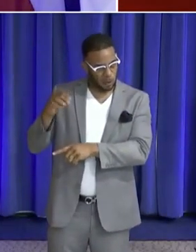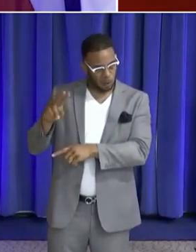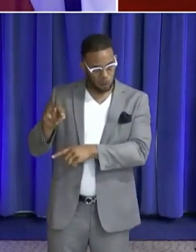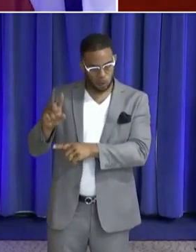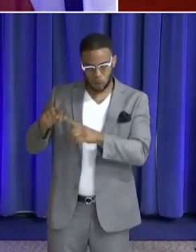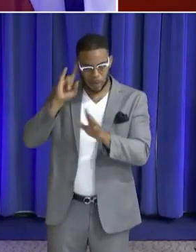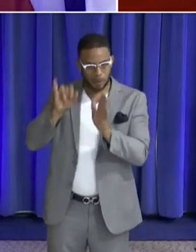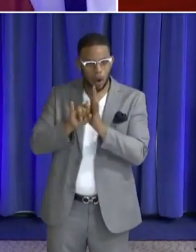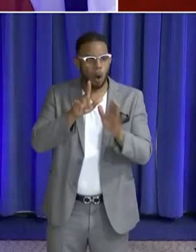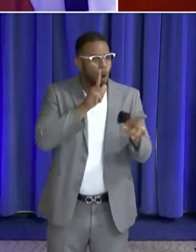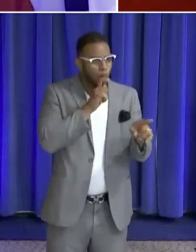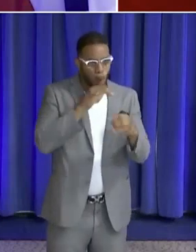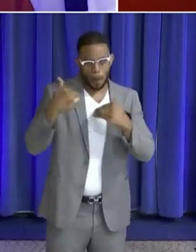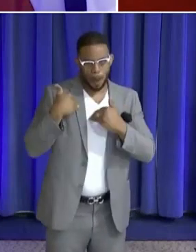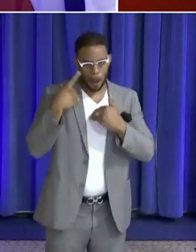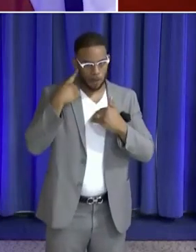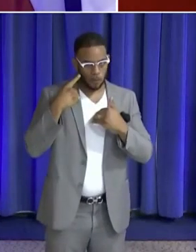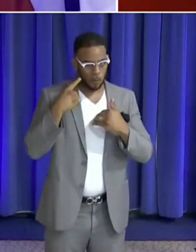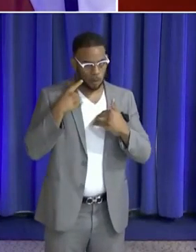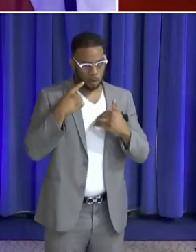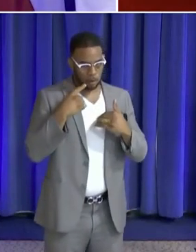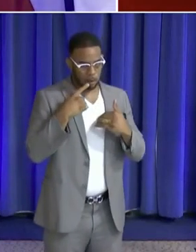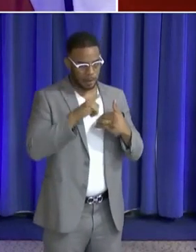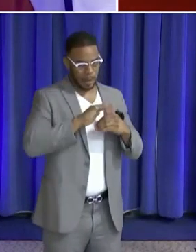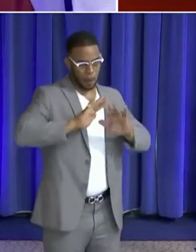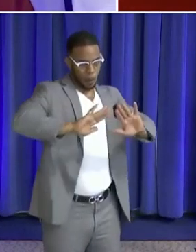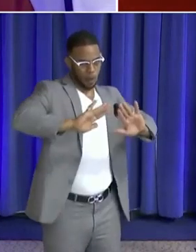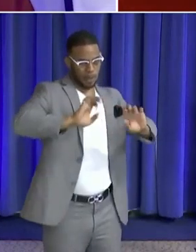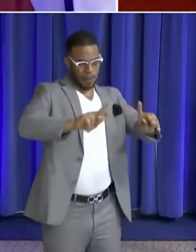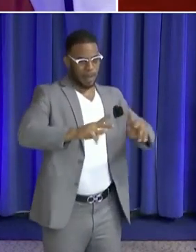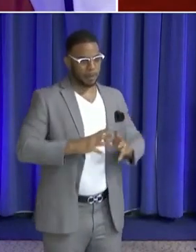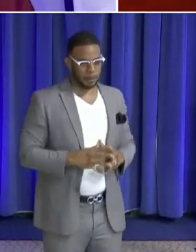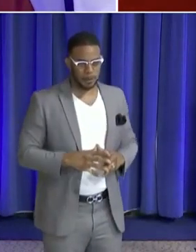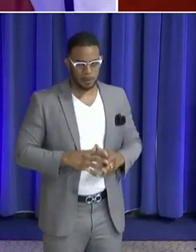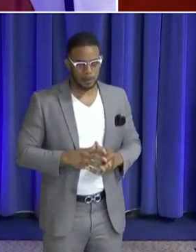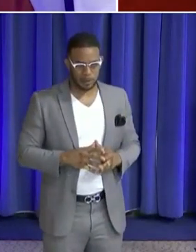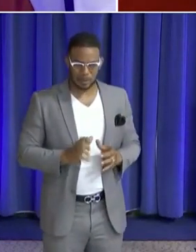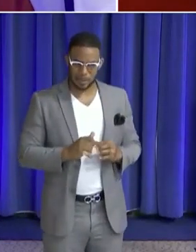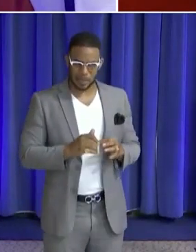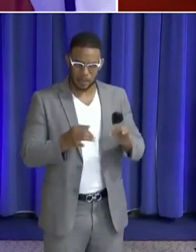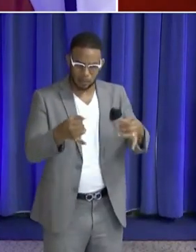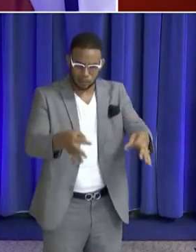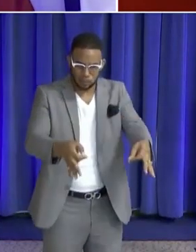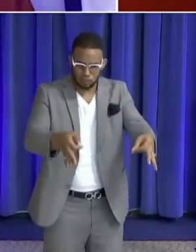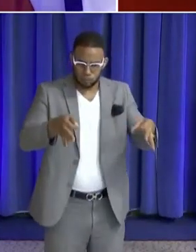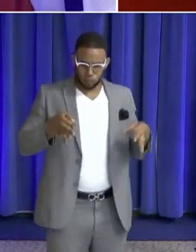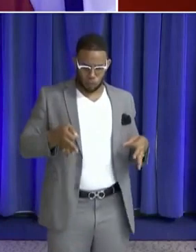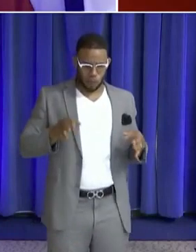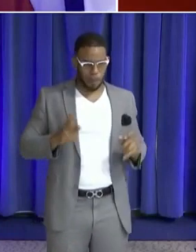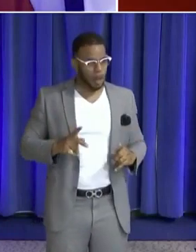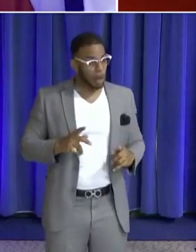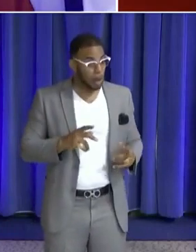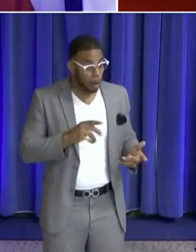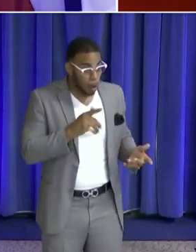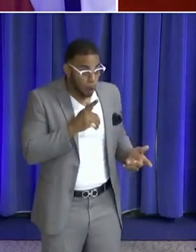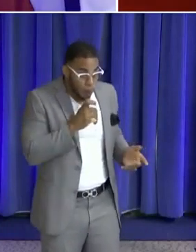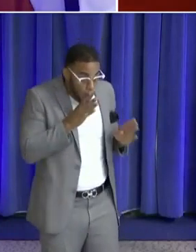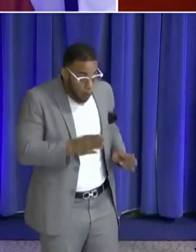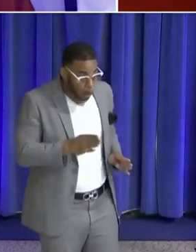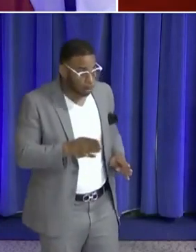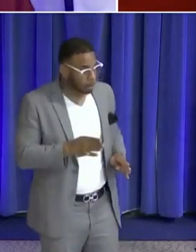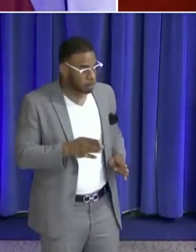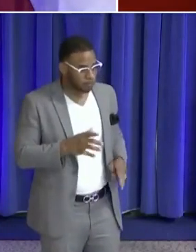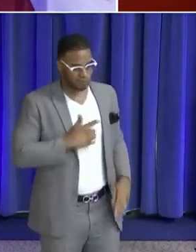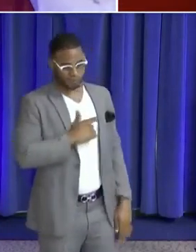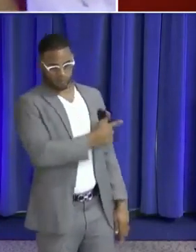was responsible for that pushback and get it moved back. And who was it? Chief.